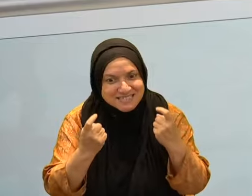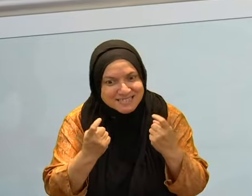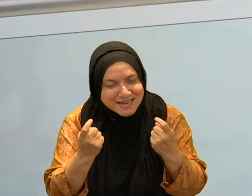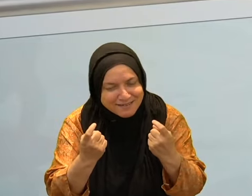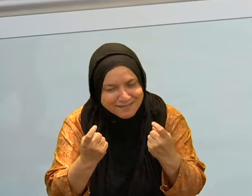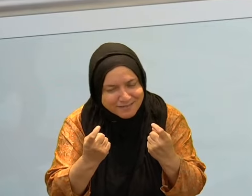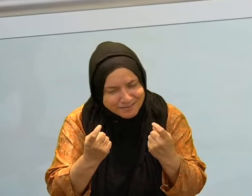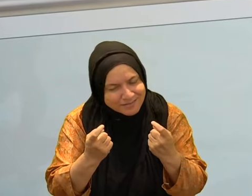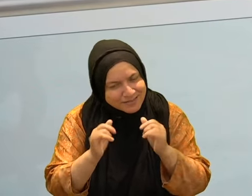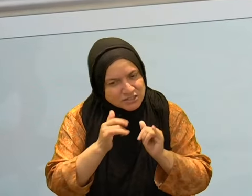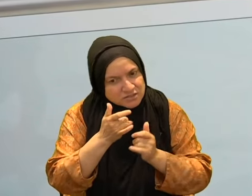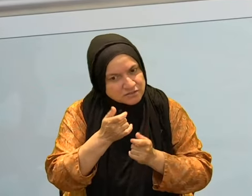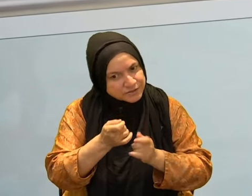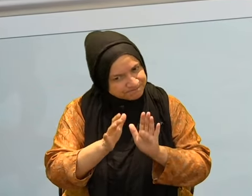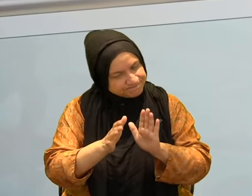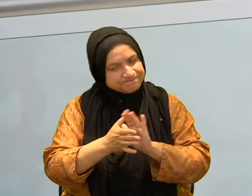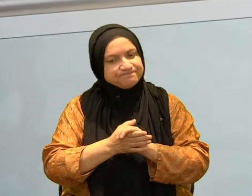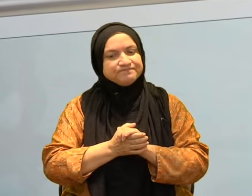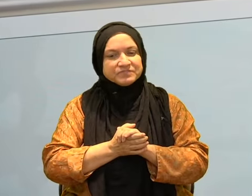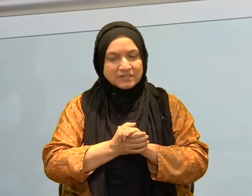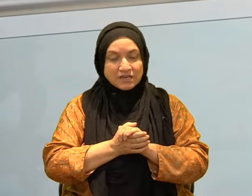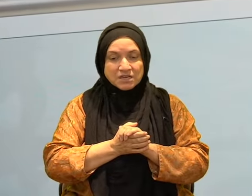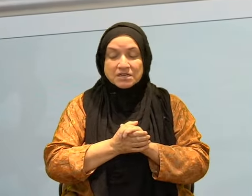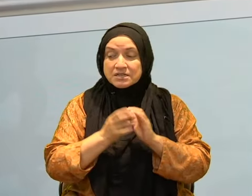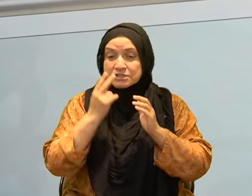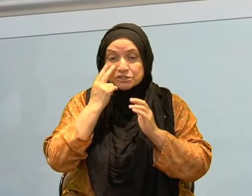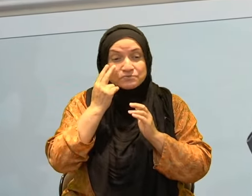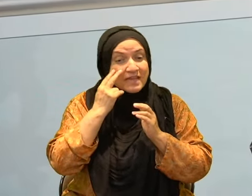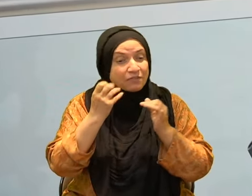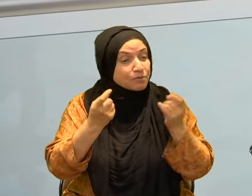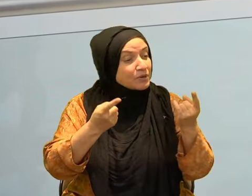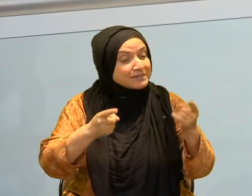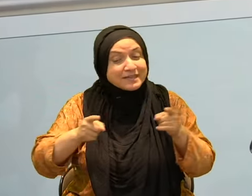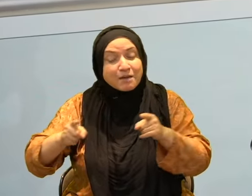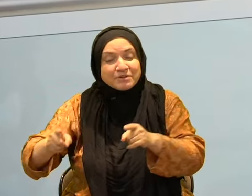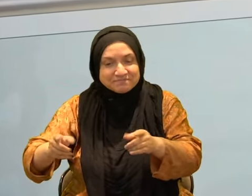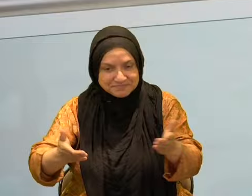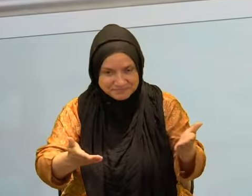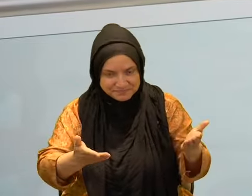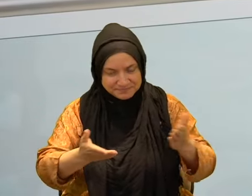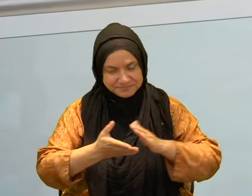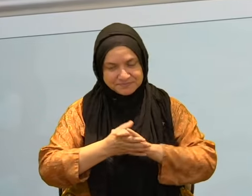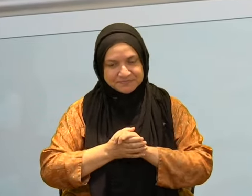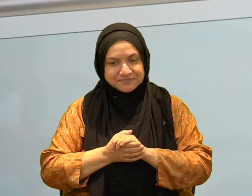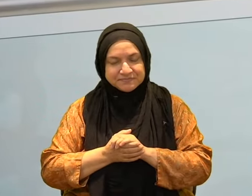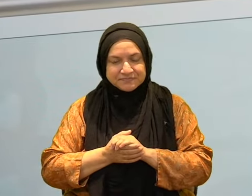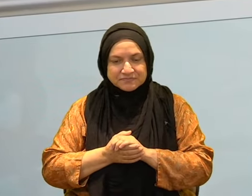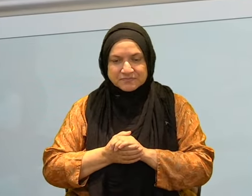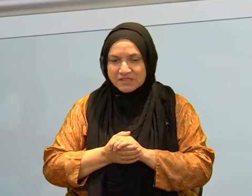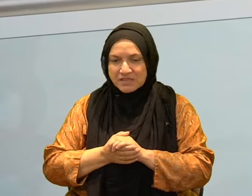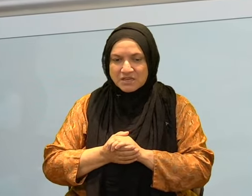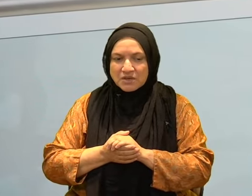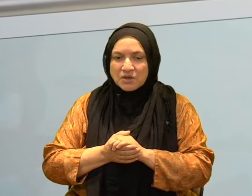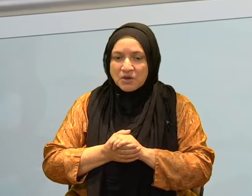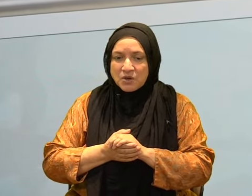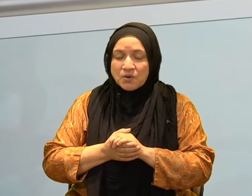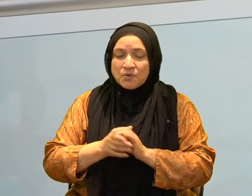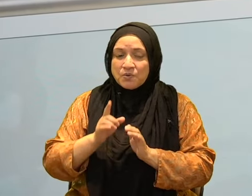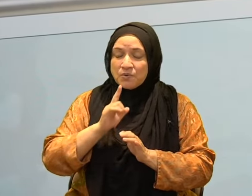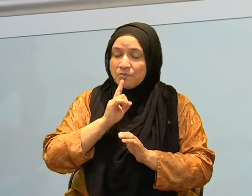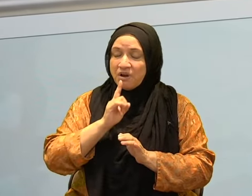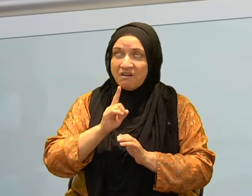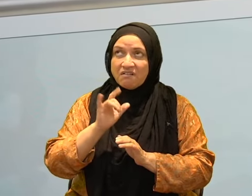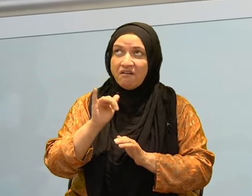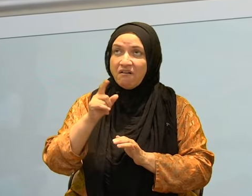that's really, really messed up, and we look at it and we say, oof, I don't want to touch that. What a monster. What a